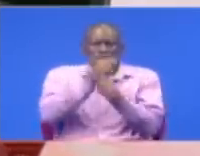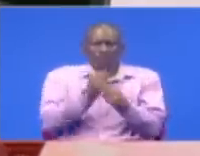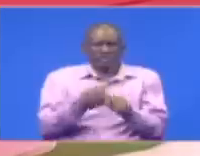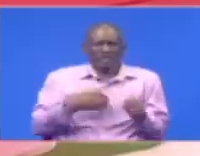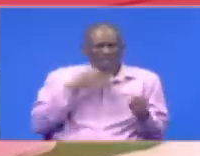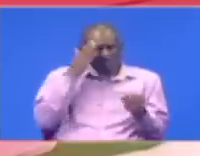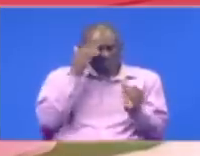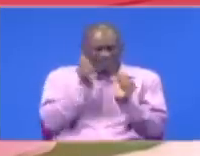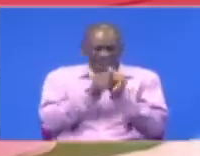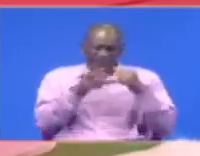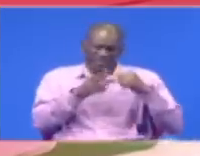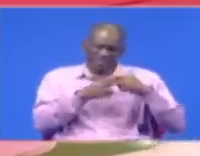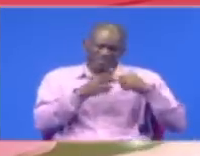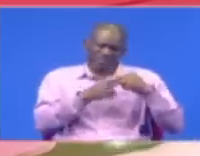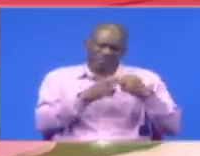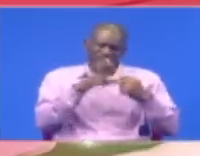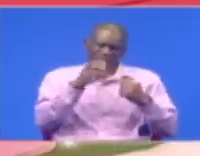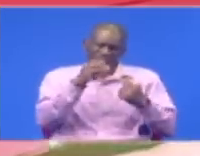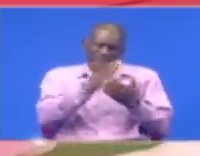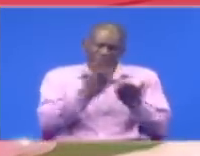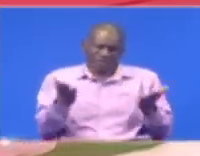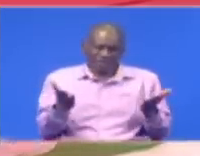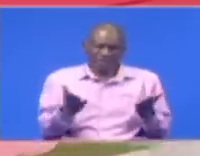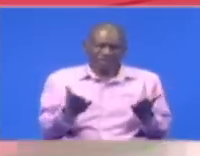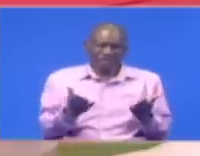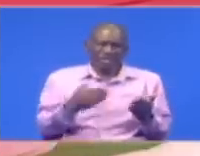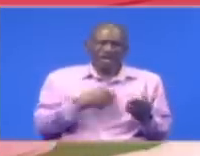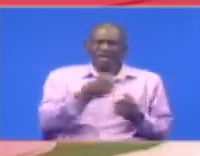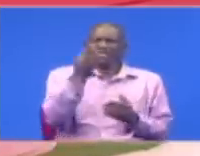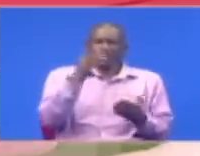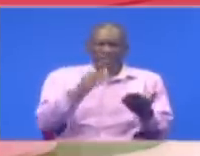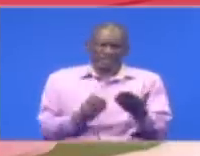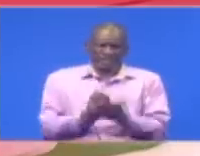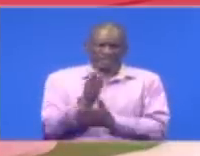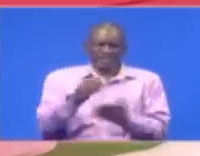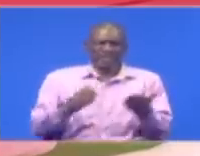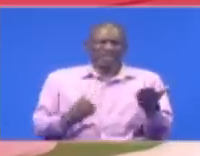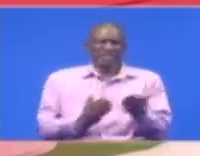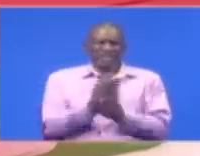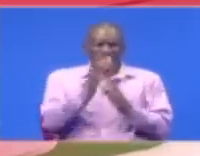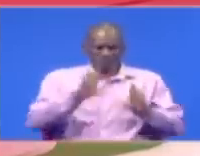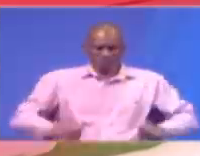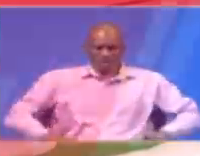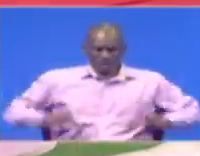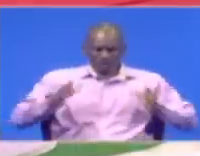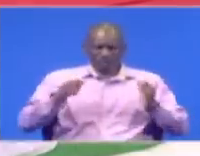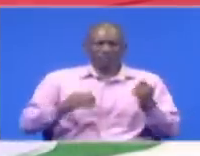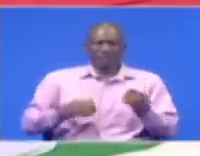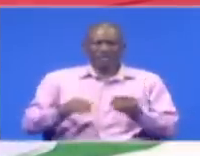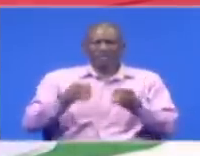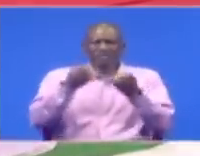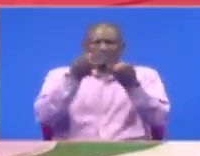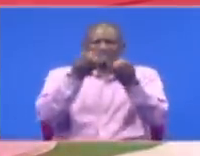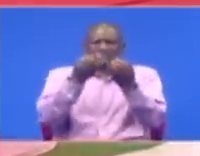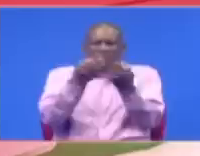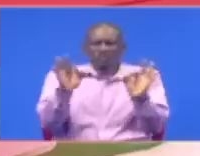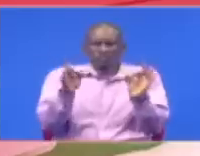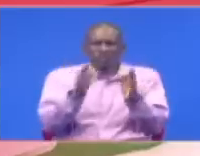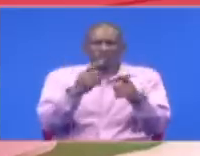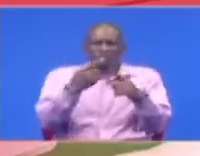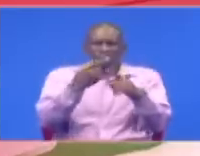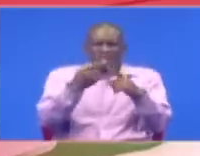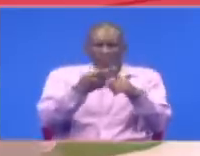in 1770-something, had the three rights. Right to life, liberty, but then